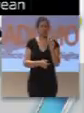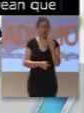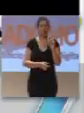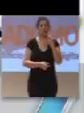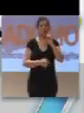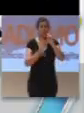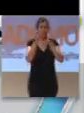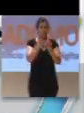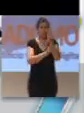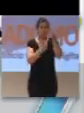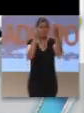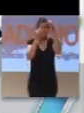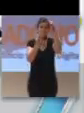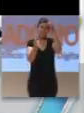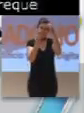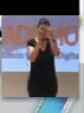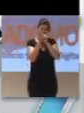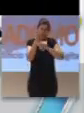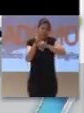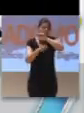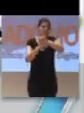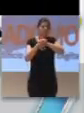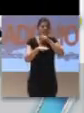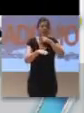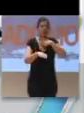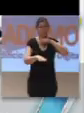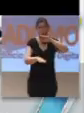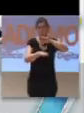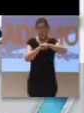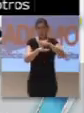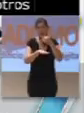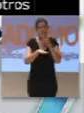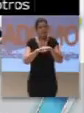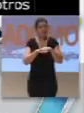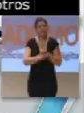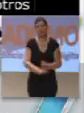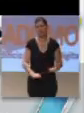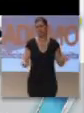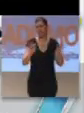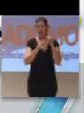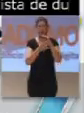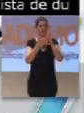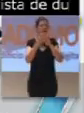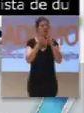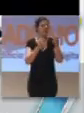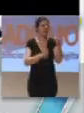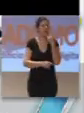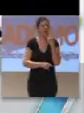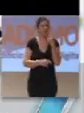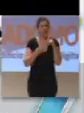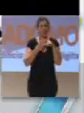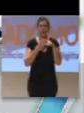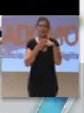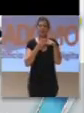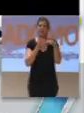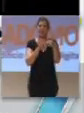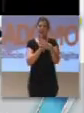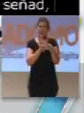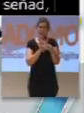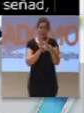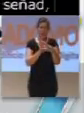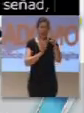back then, nor even now, that fulfill the minimum requirements that we needed regarding battery